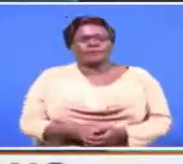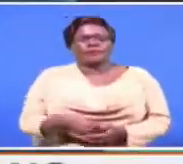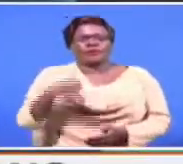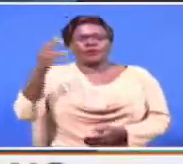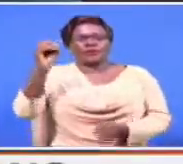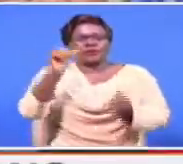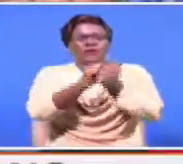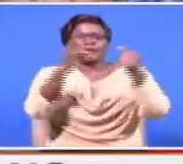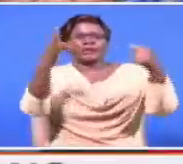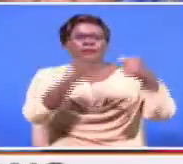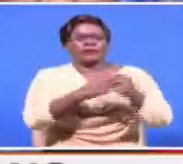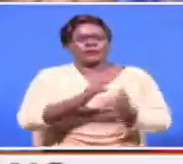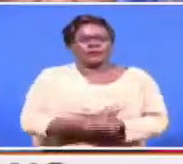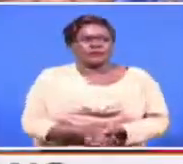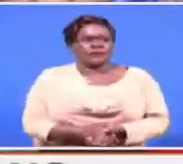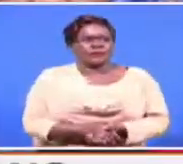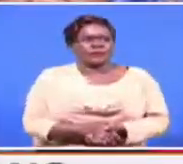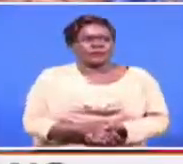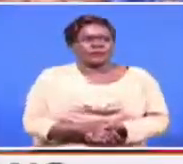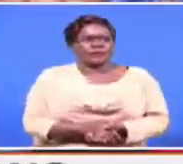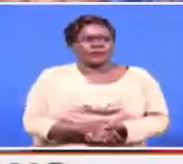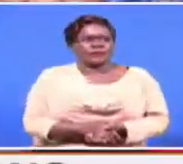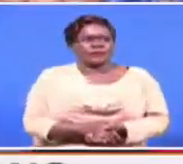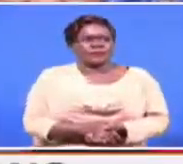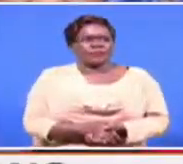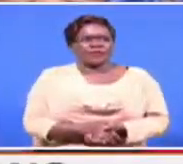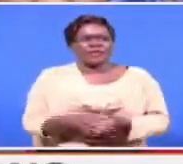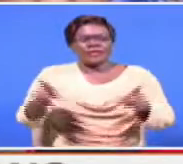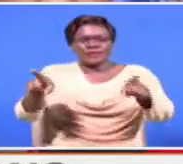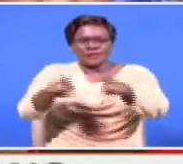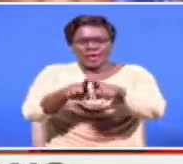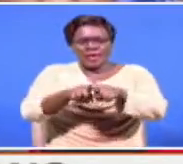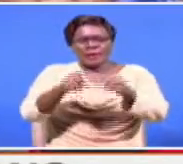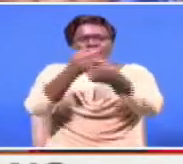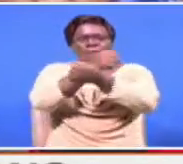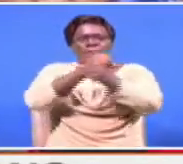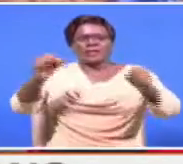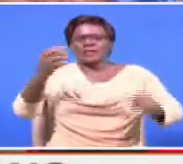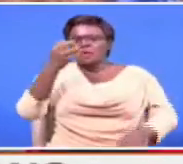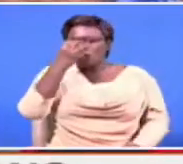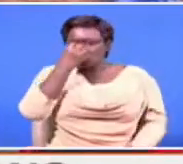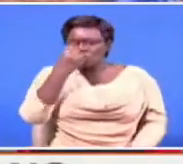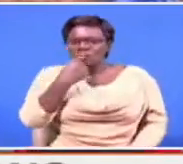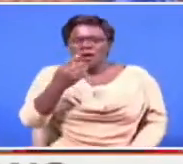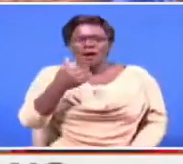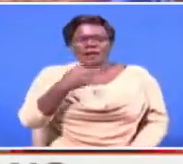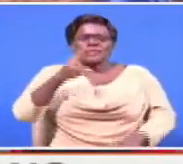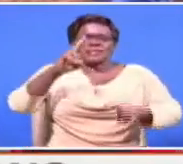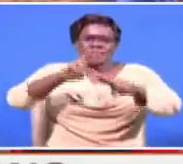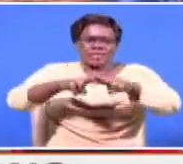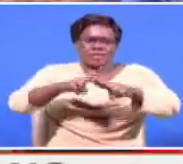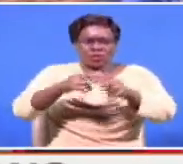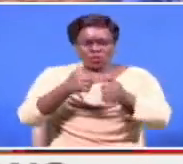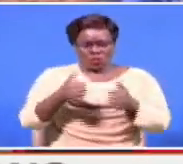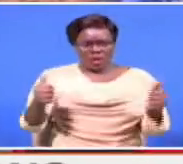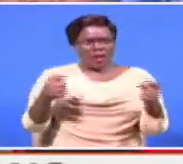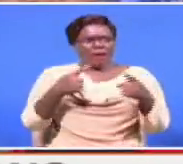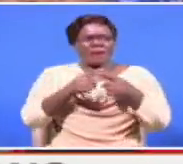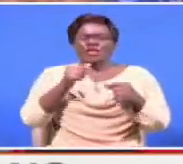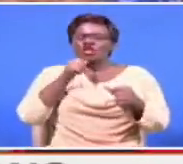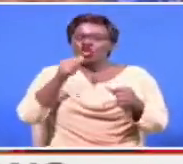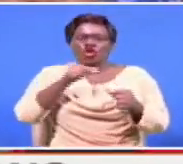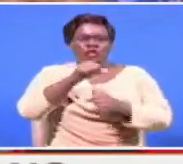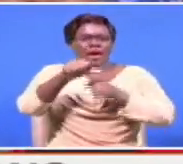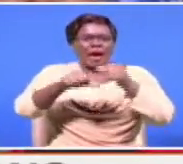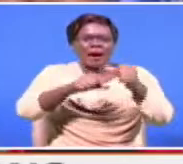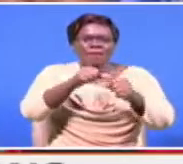in 2018. Raila Odinga is a Kenyan, just like President William Samoei Ruto. They can have a sit down, but it's not about, they